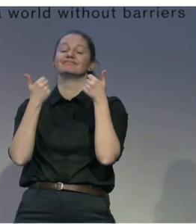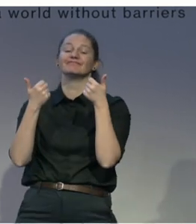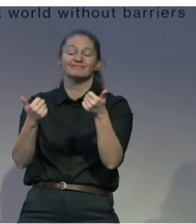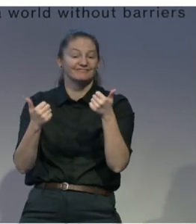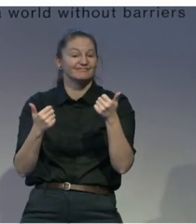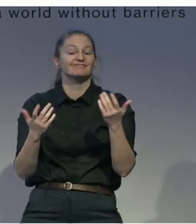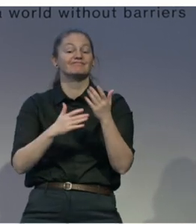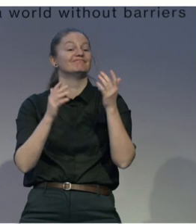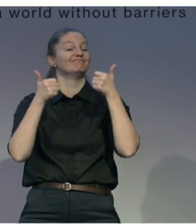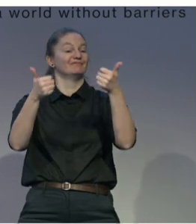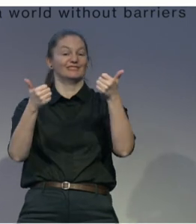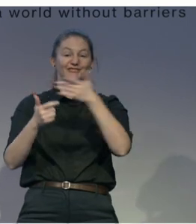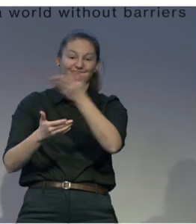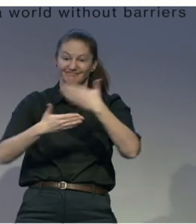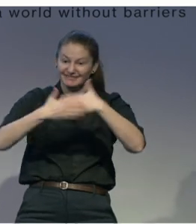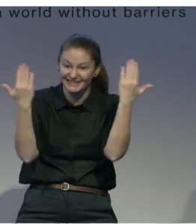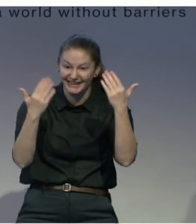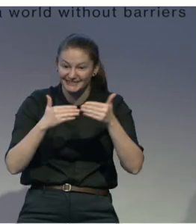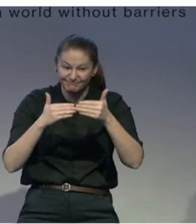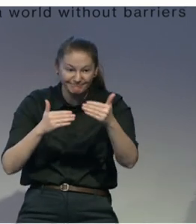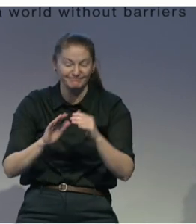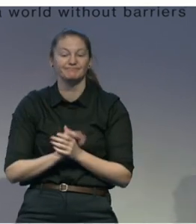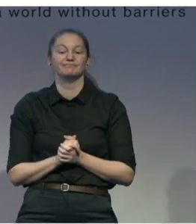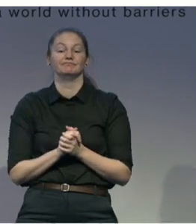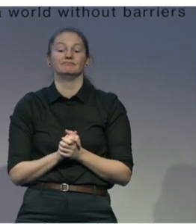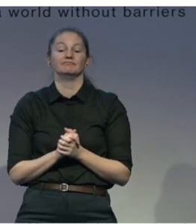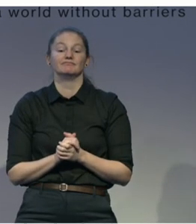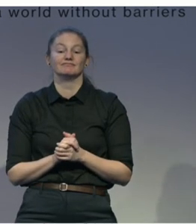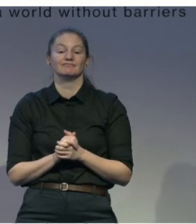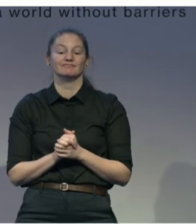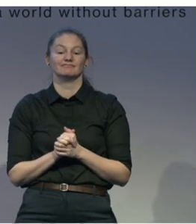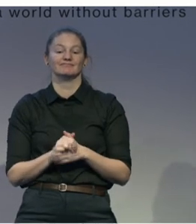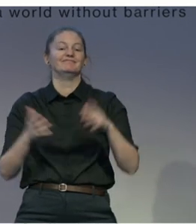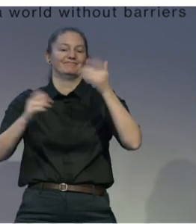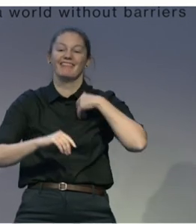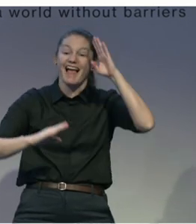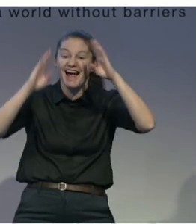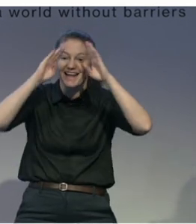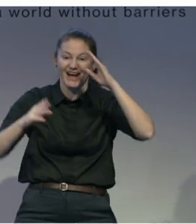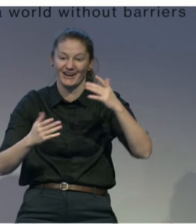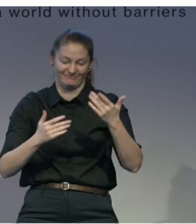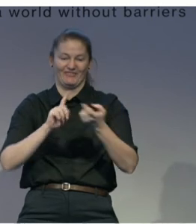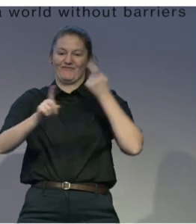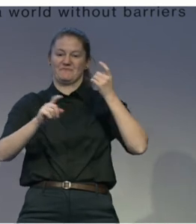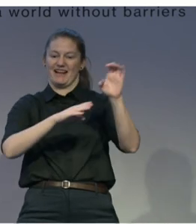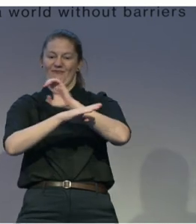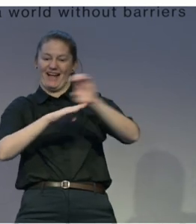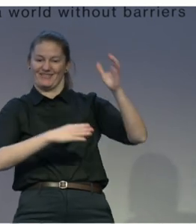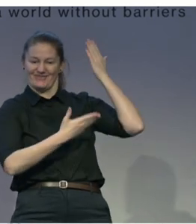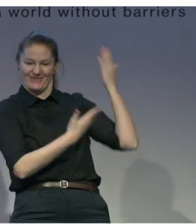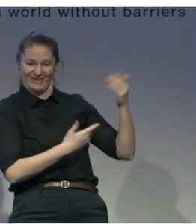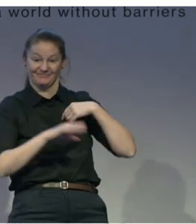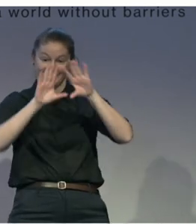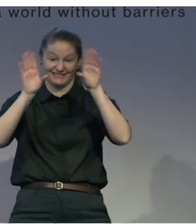everyone. Greetings from Ecuador. Thanks for the Zero Project, the opportunity to share